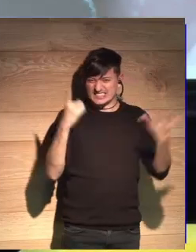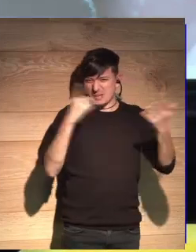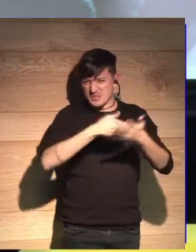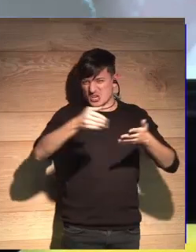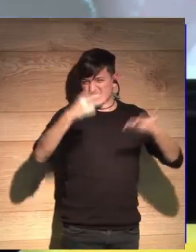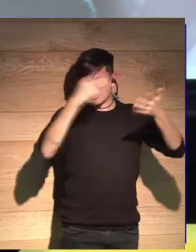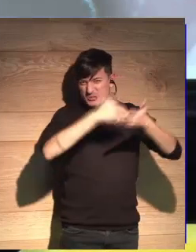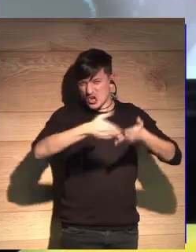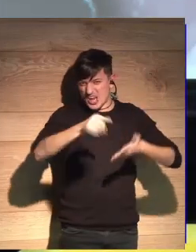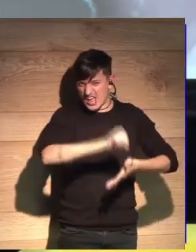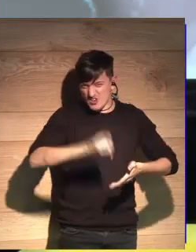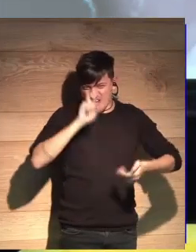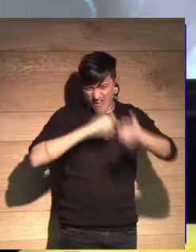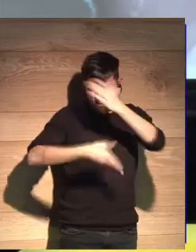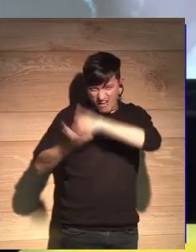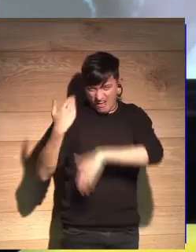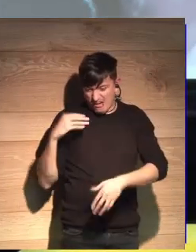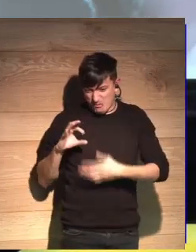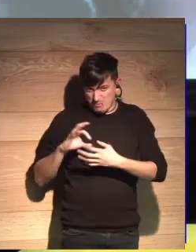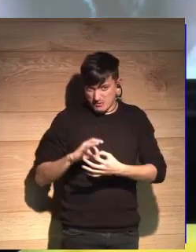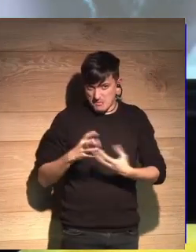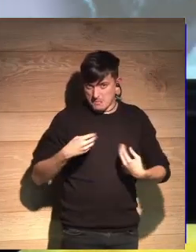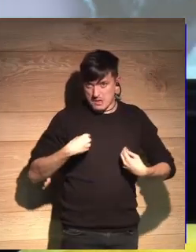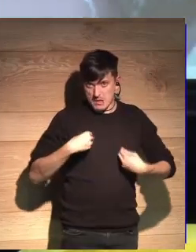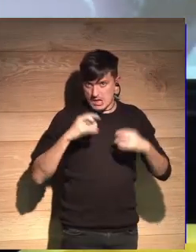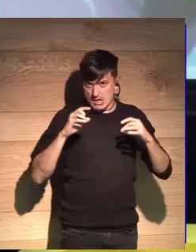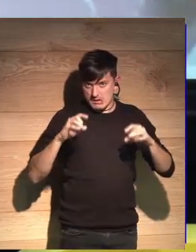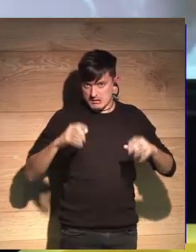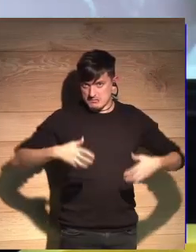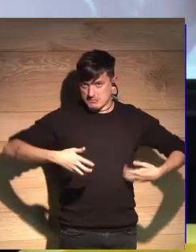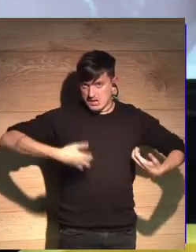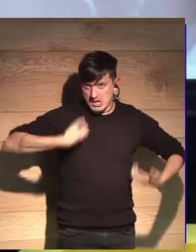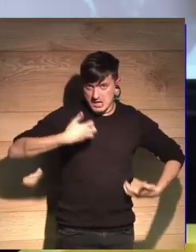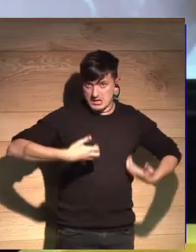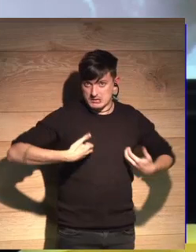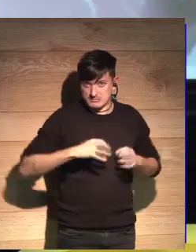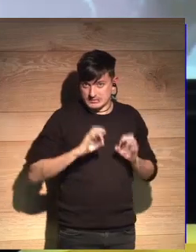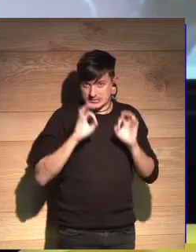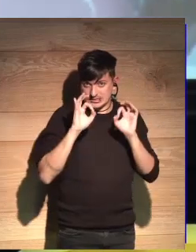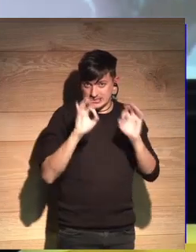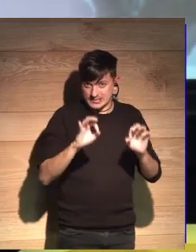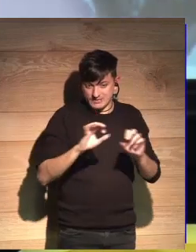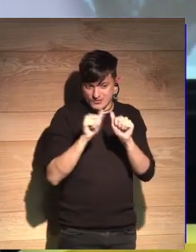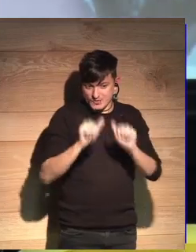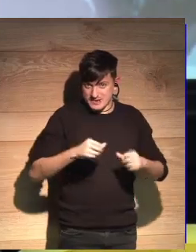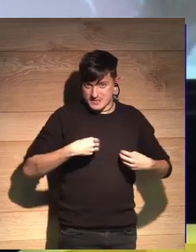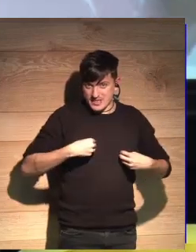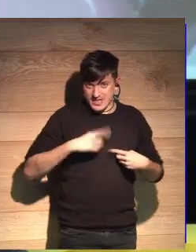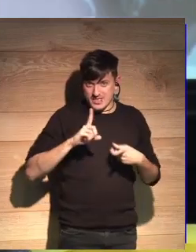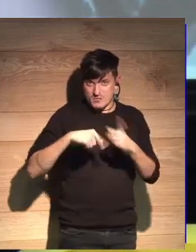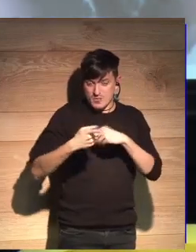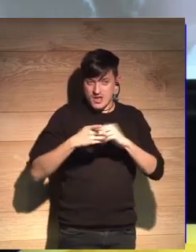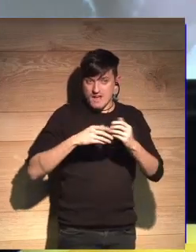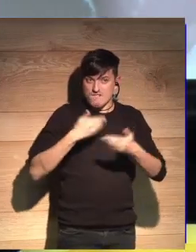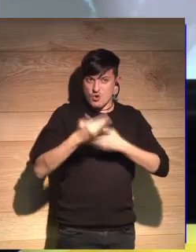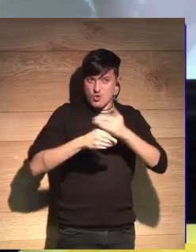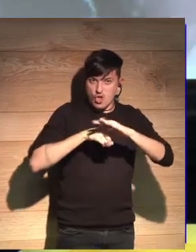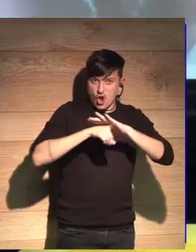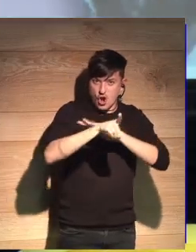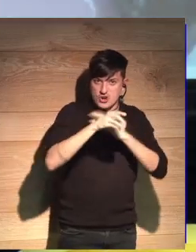the chimpanzees do today. And then I tell the evolutionary story about humanity. But we have a much better expert